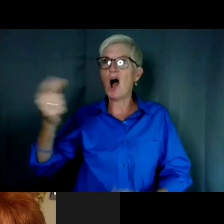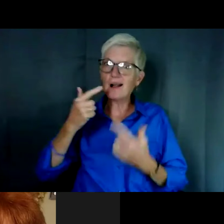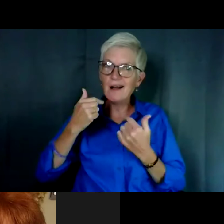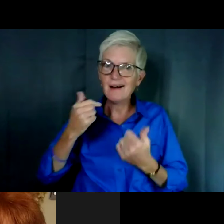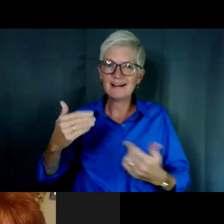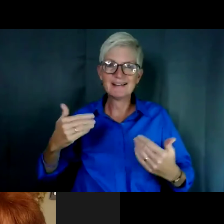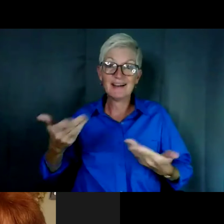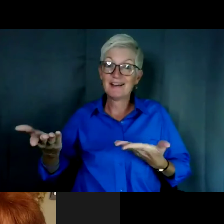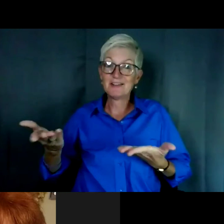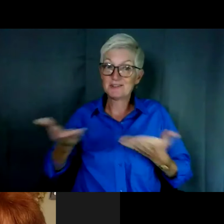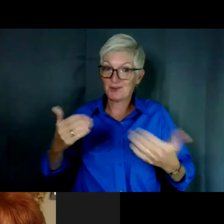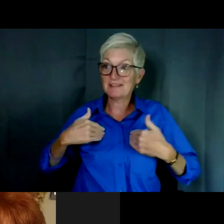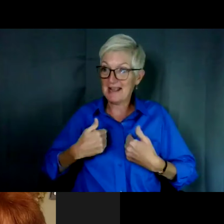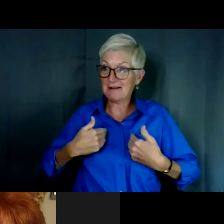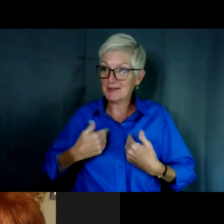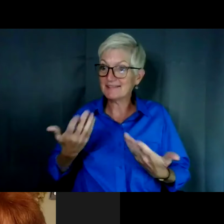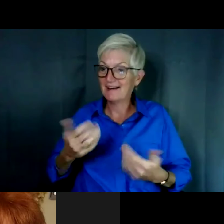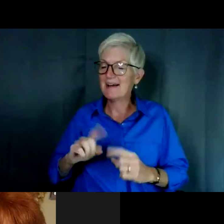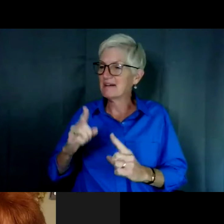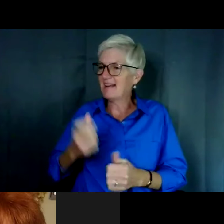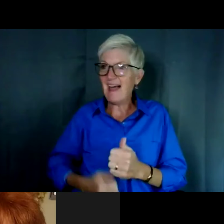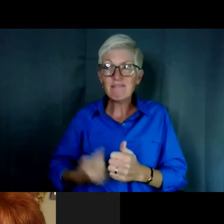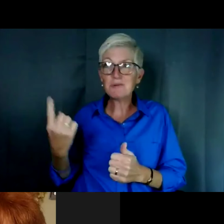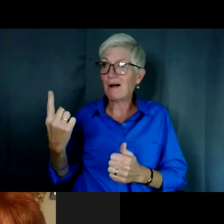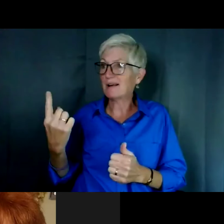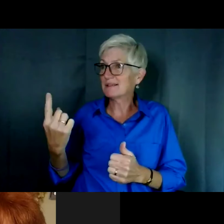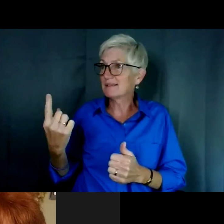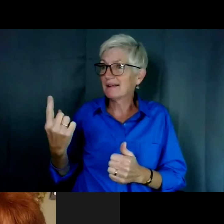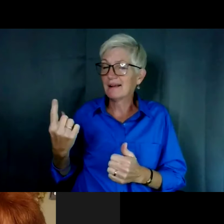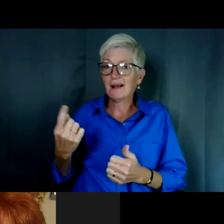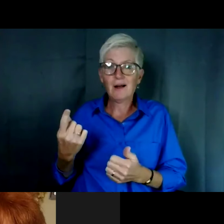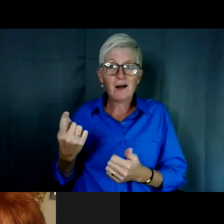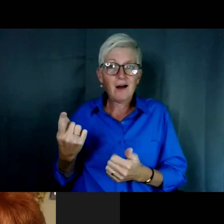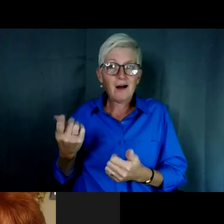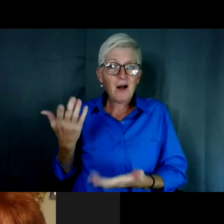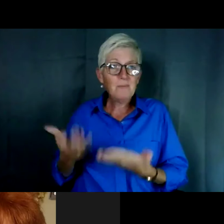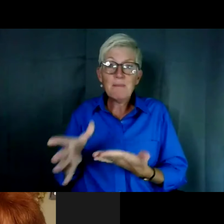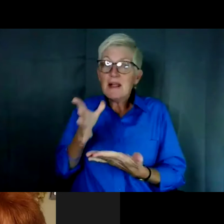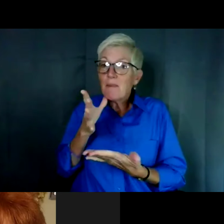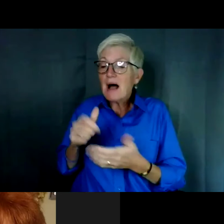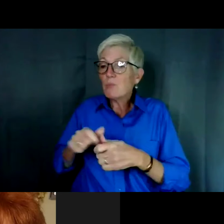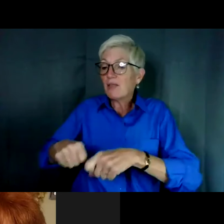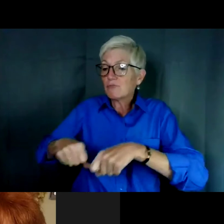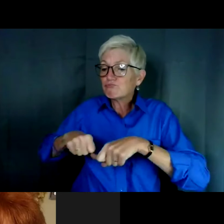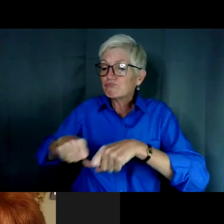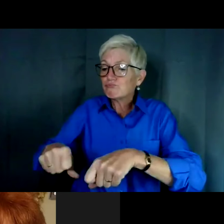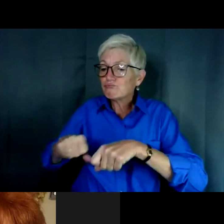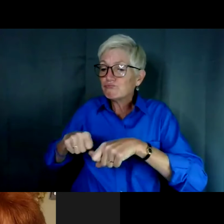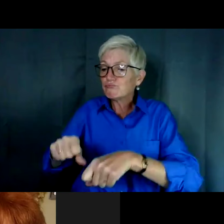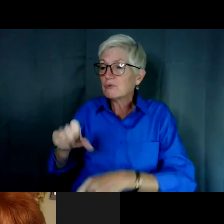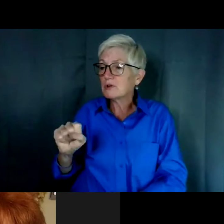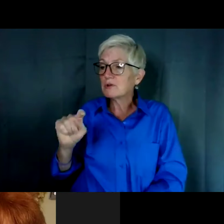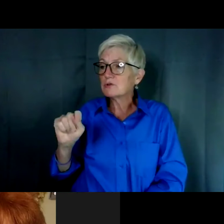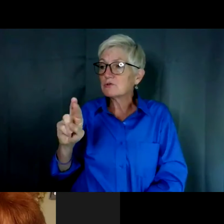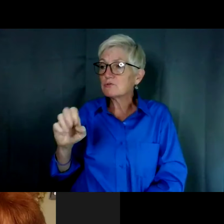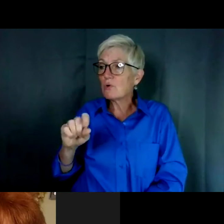animals, but anyone with a stroller, anyone with a rolling